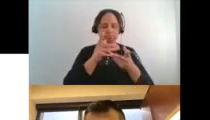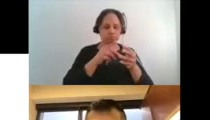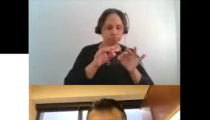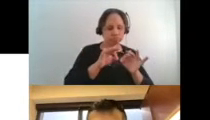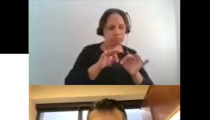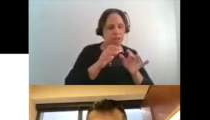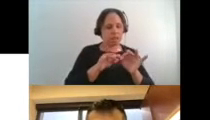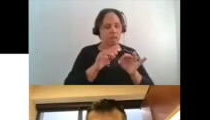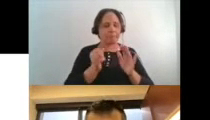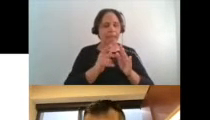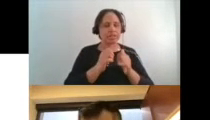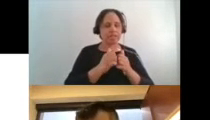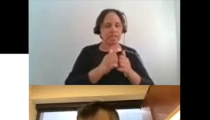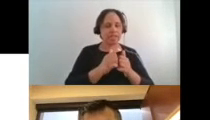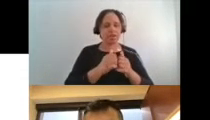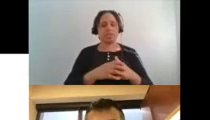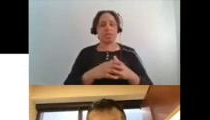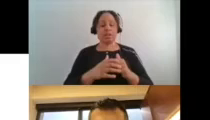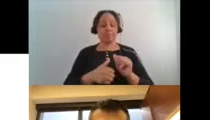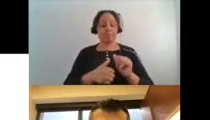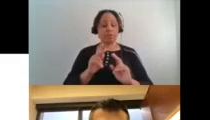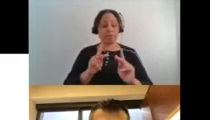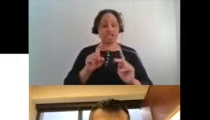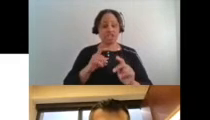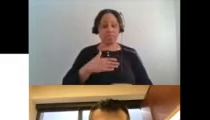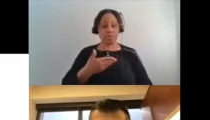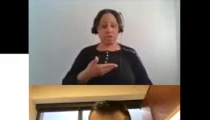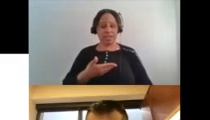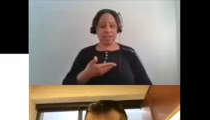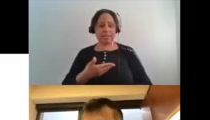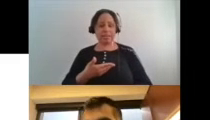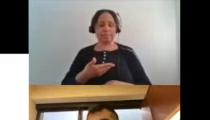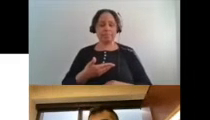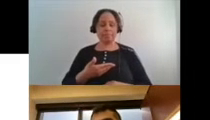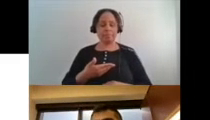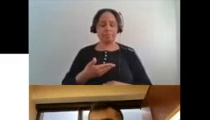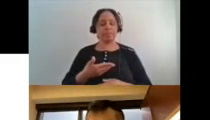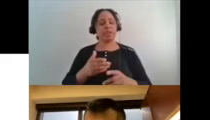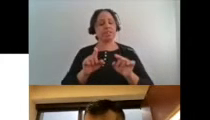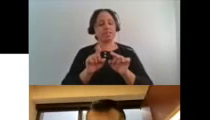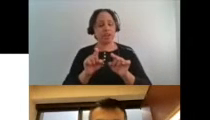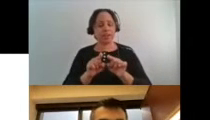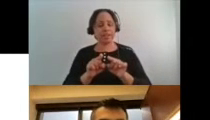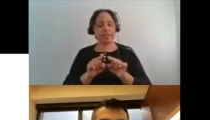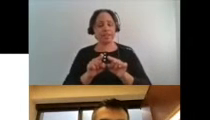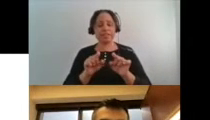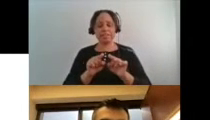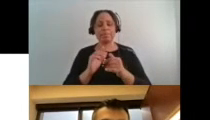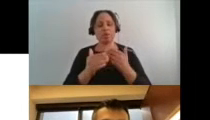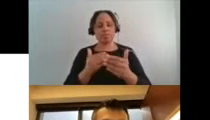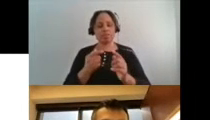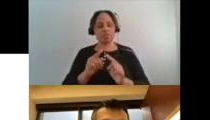need a couple donors to come forward because one of these things rules them out, okay? But it's a very similar process to the kidney donation.